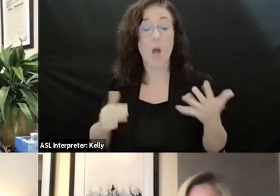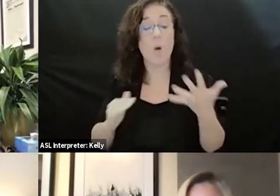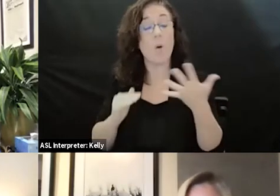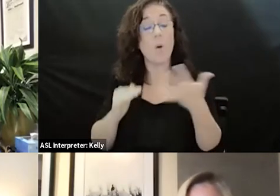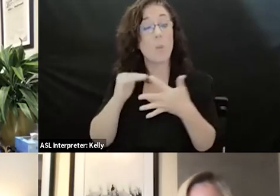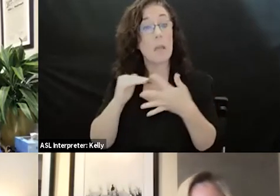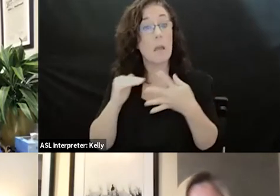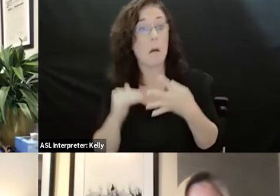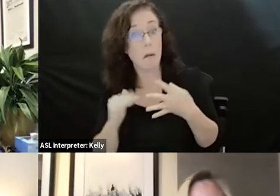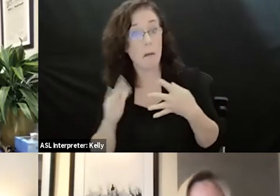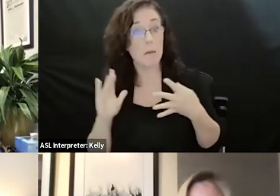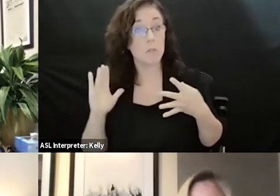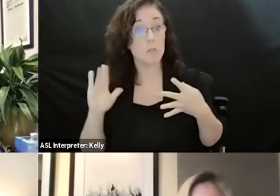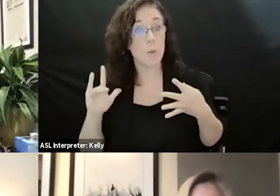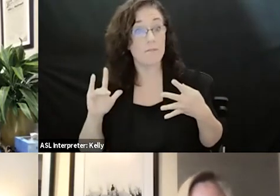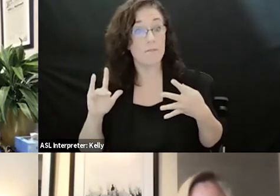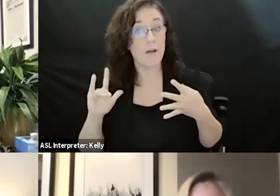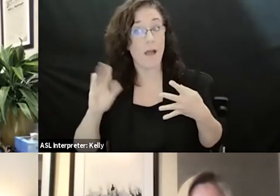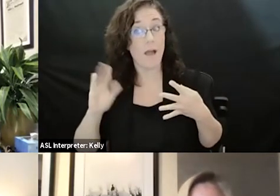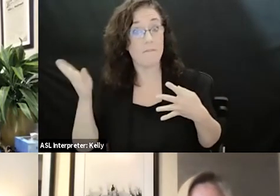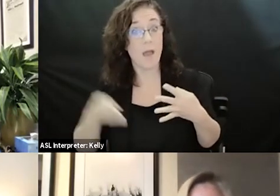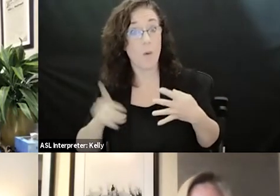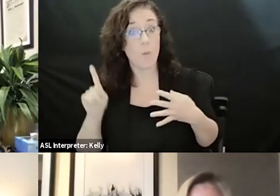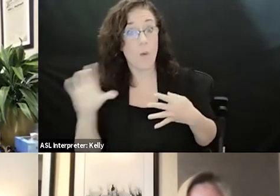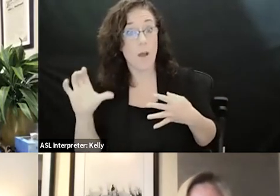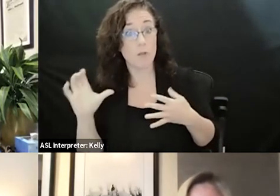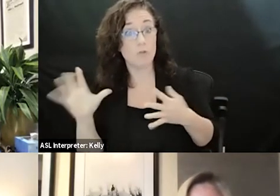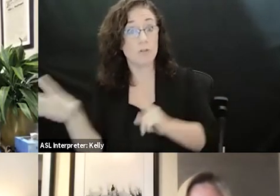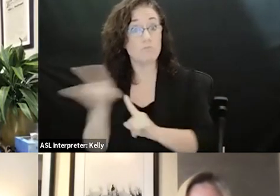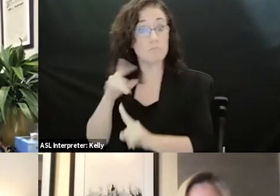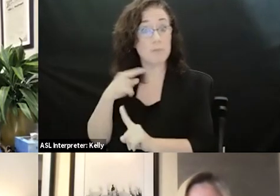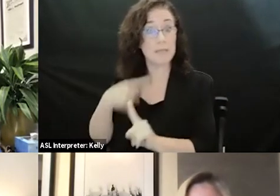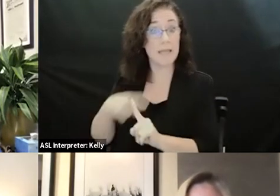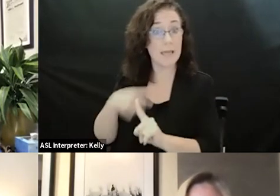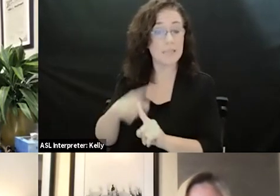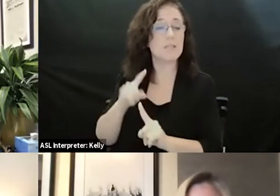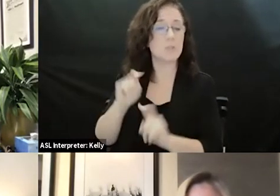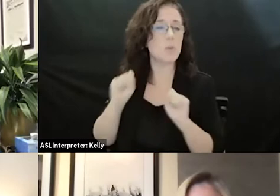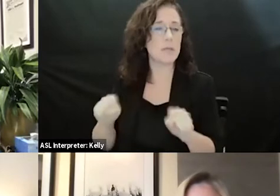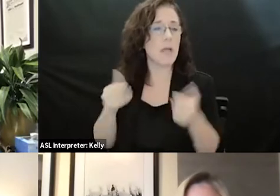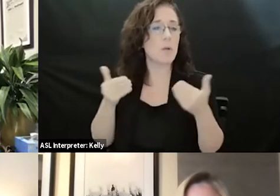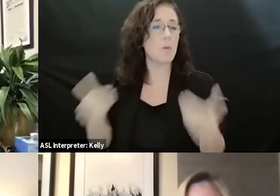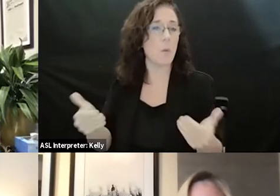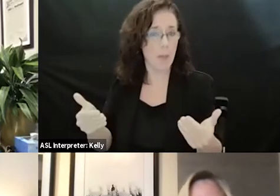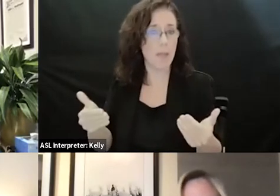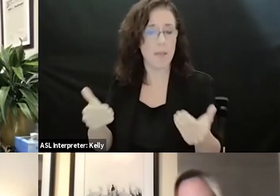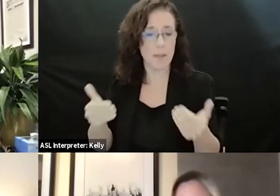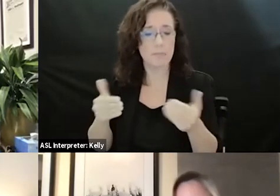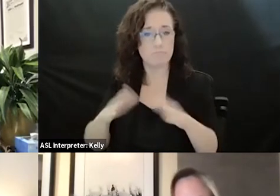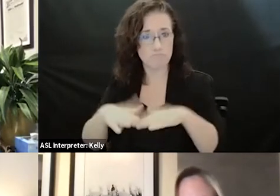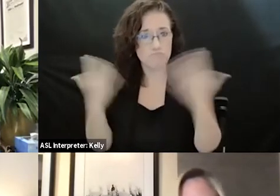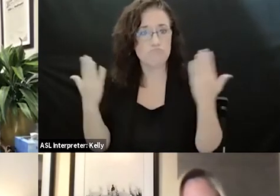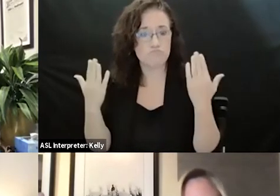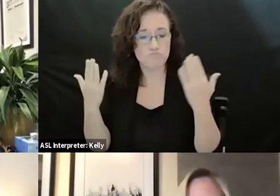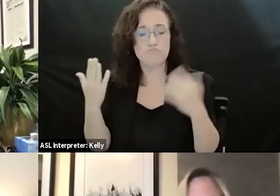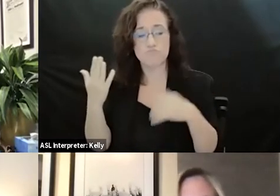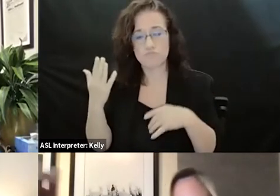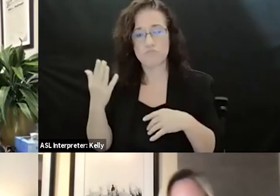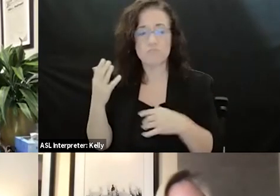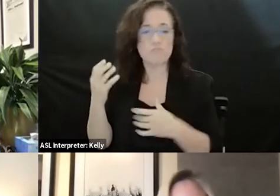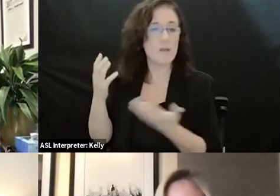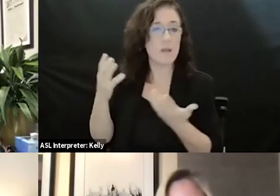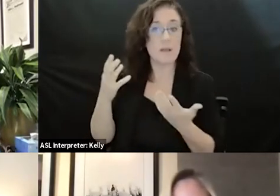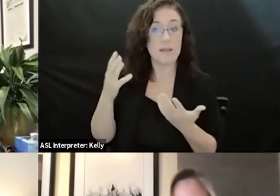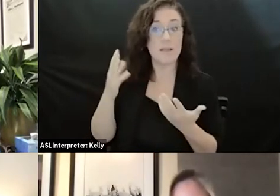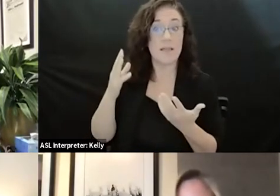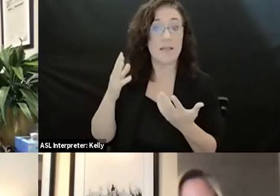it's five days i'm just looking for an affirmation of that uh susan klein rothschild so that it's very clear we don't have to then apply for a waiver and then